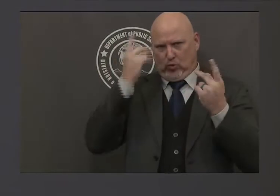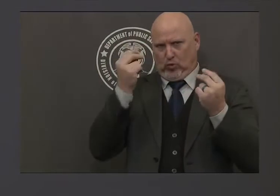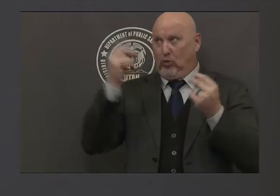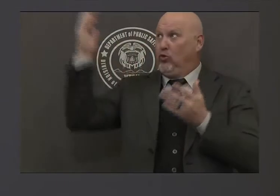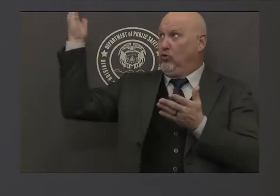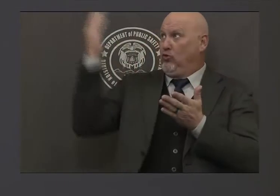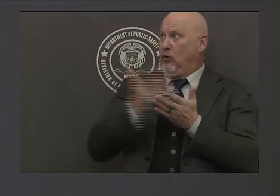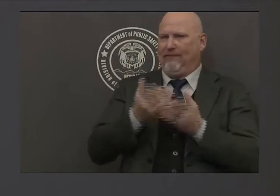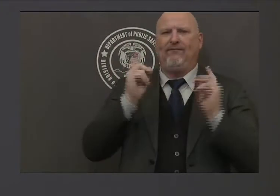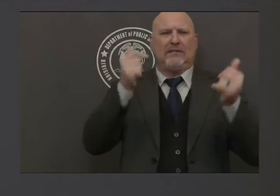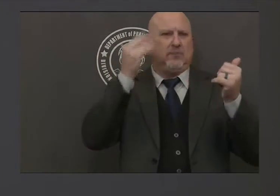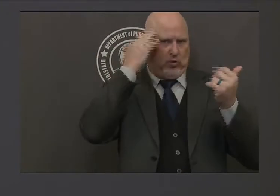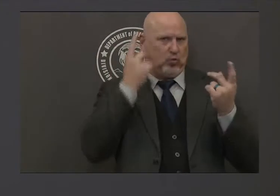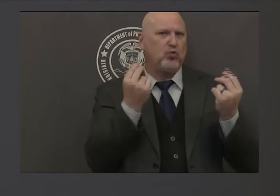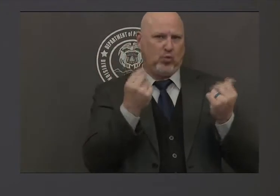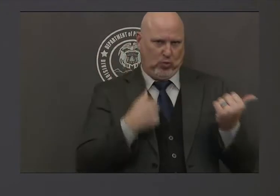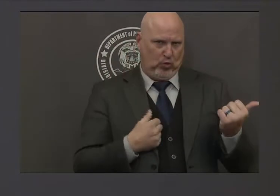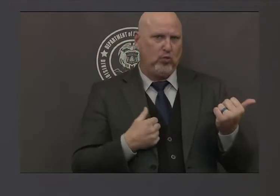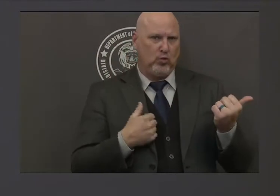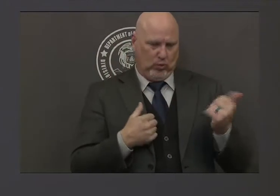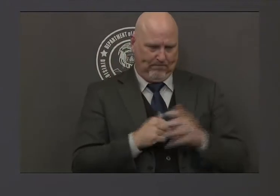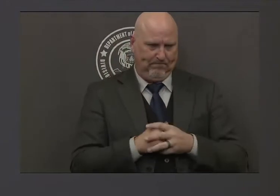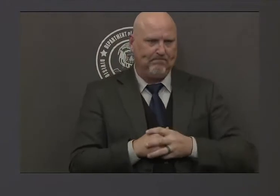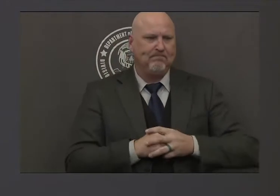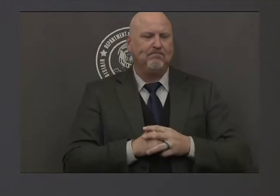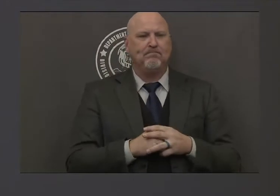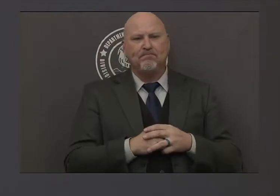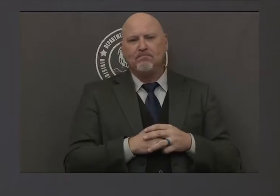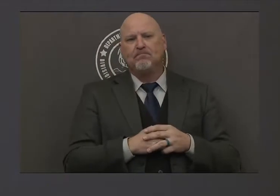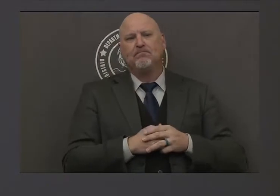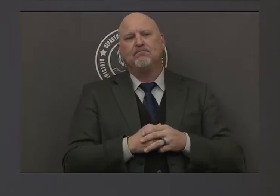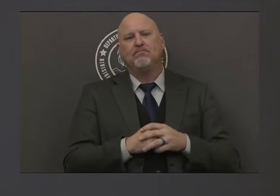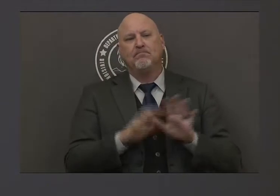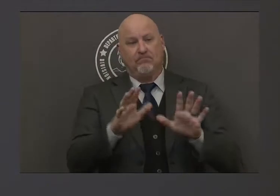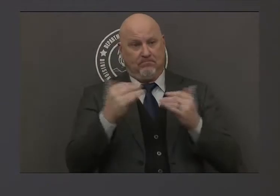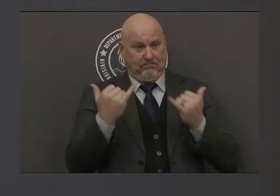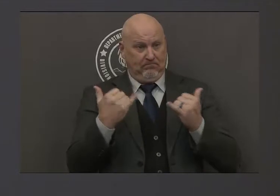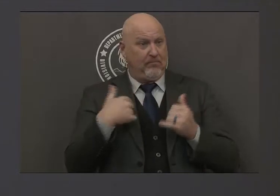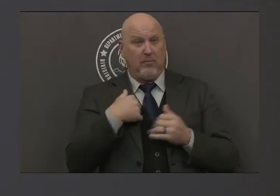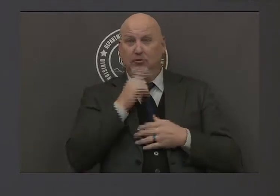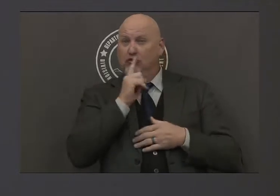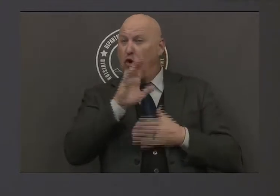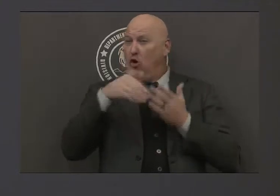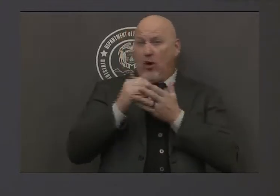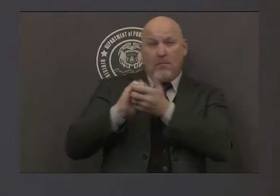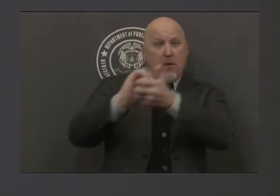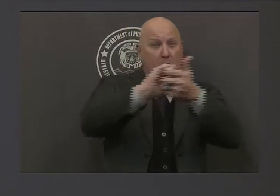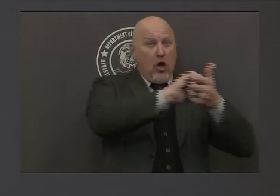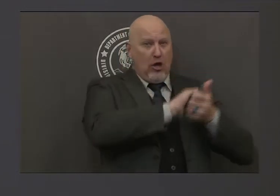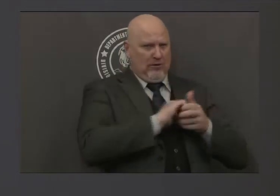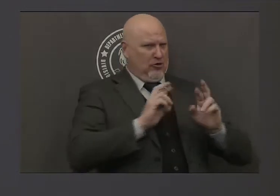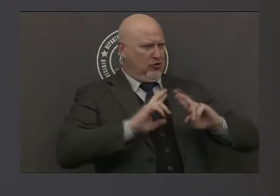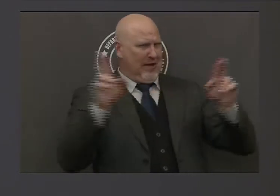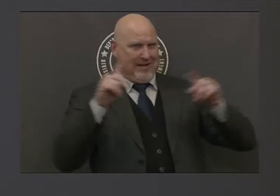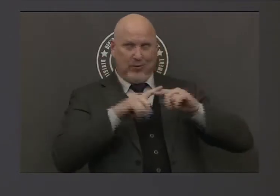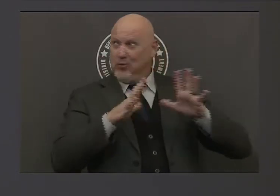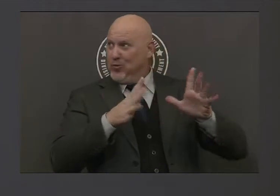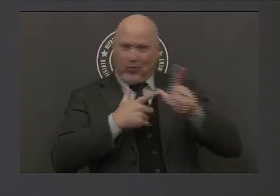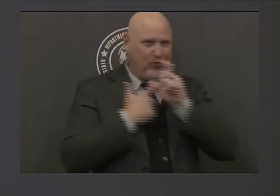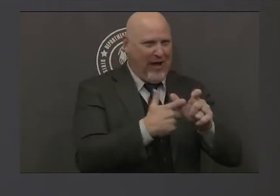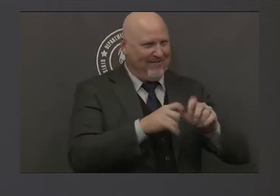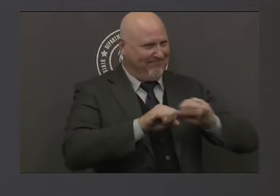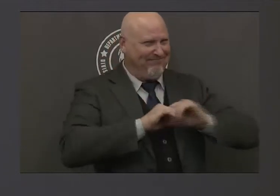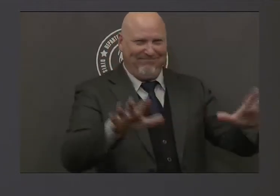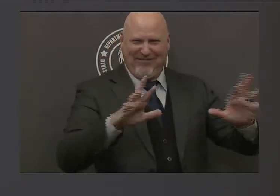of our vaccine partners are ready to implement our plan. And, you know, we've been doing this for months.